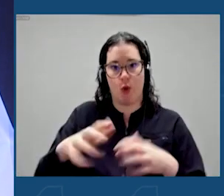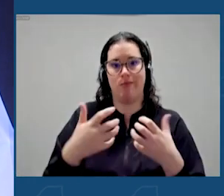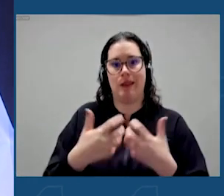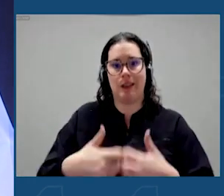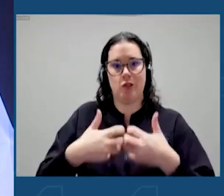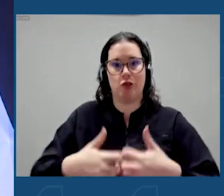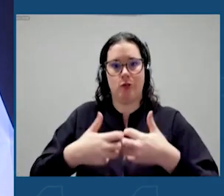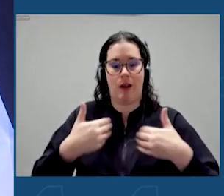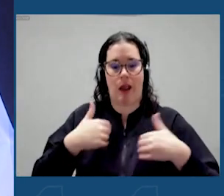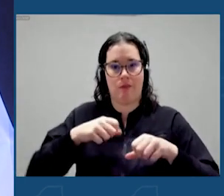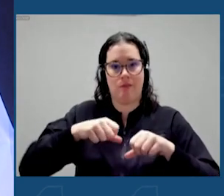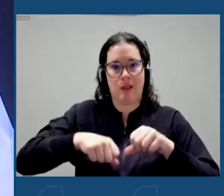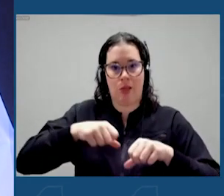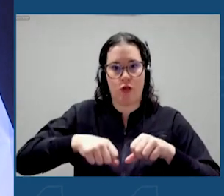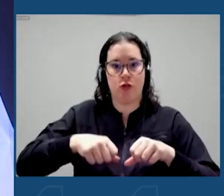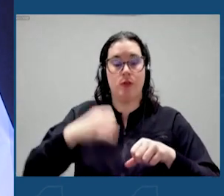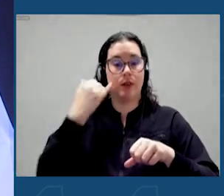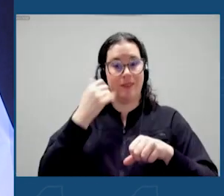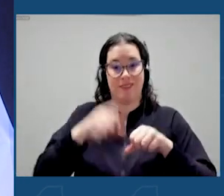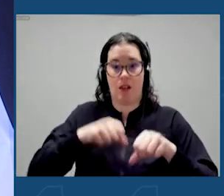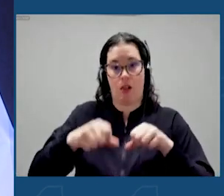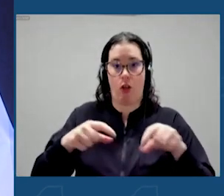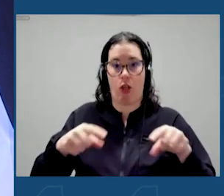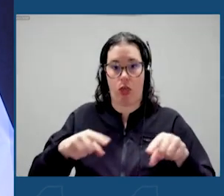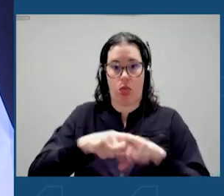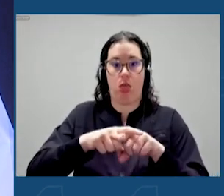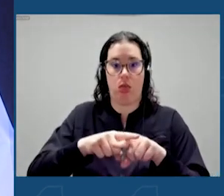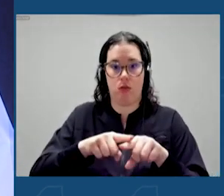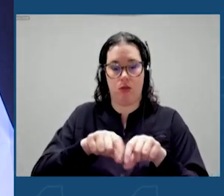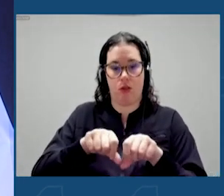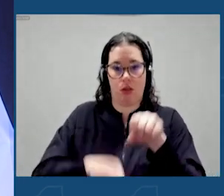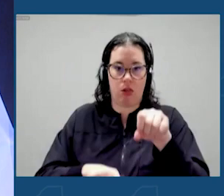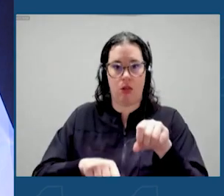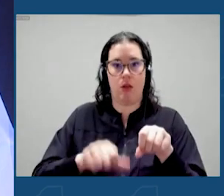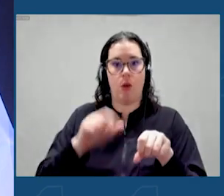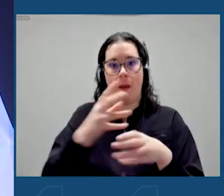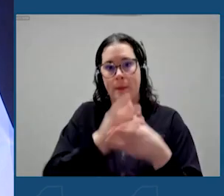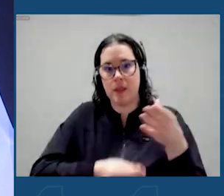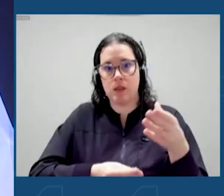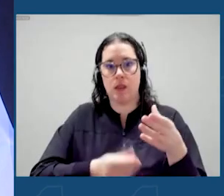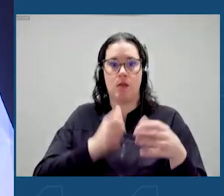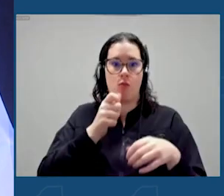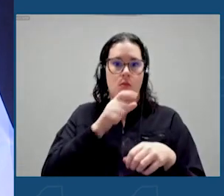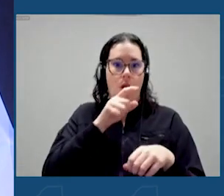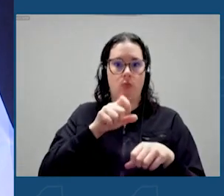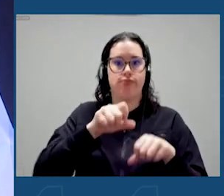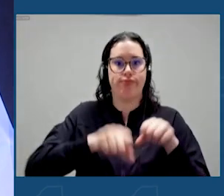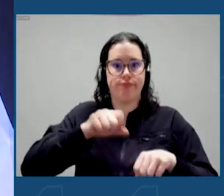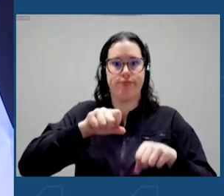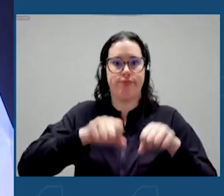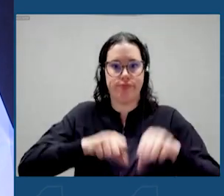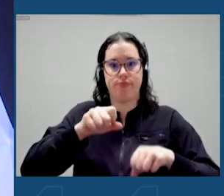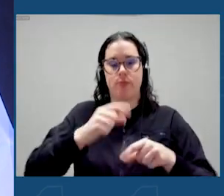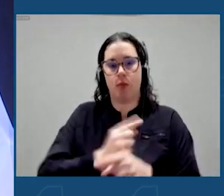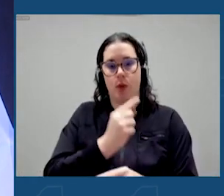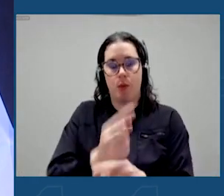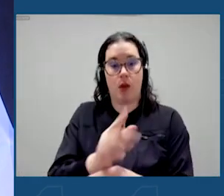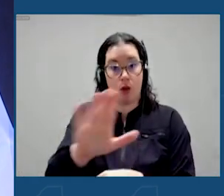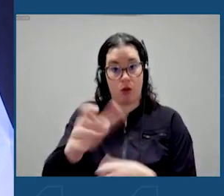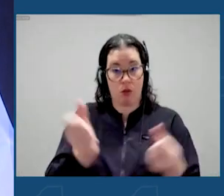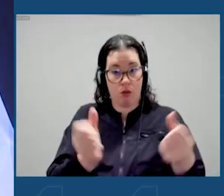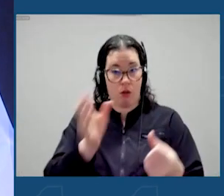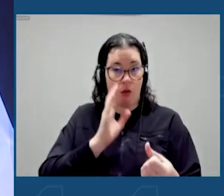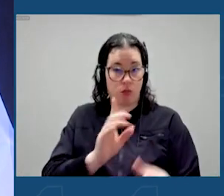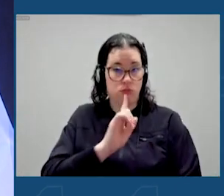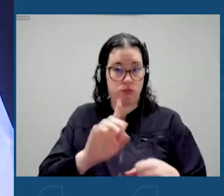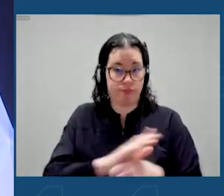those cylinders are not aligned, if they are missing and they're offbeat, the car is not going to produce the product